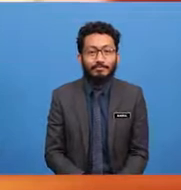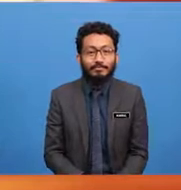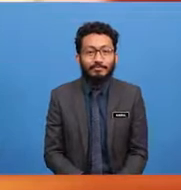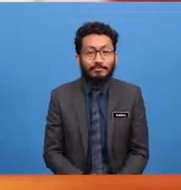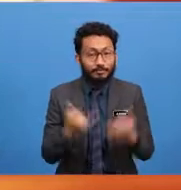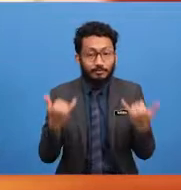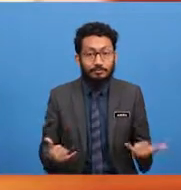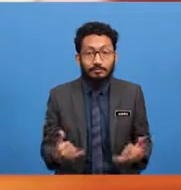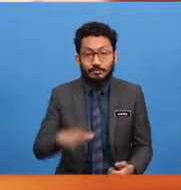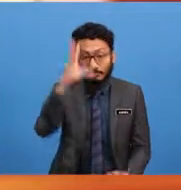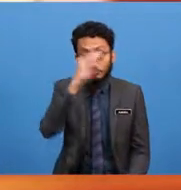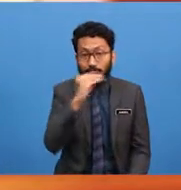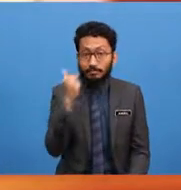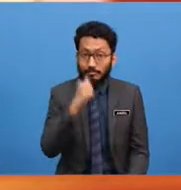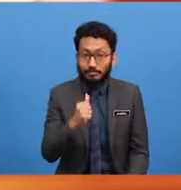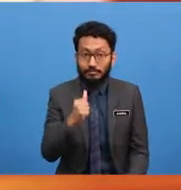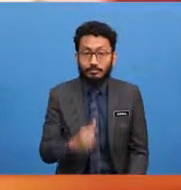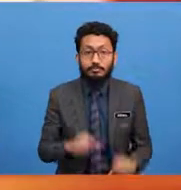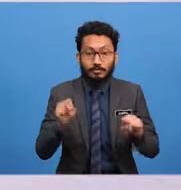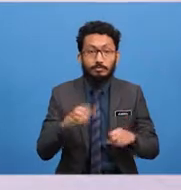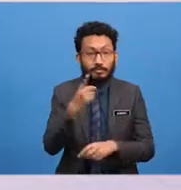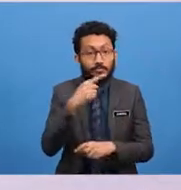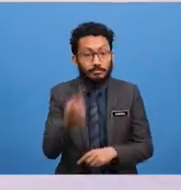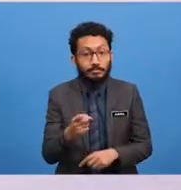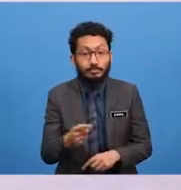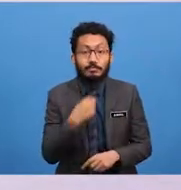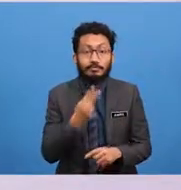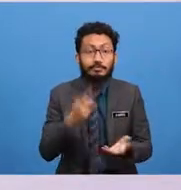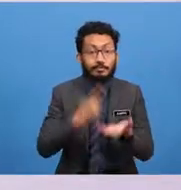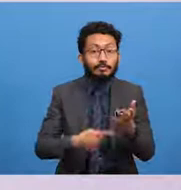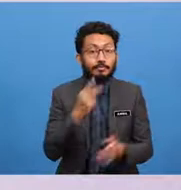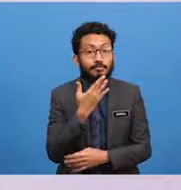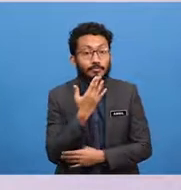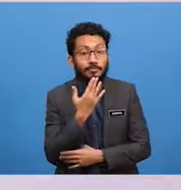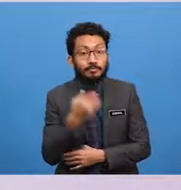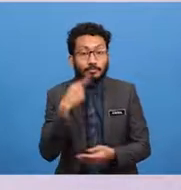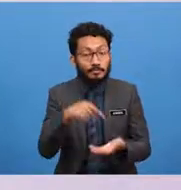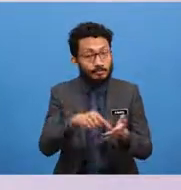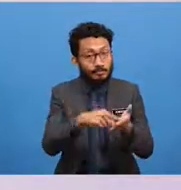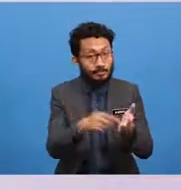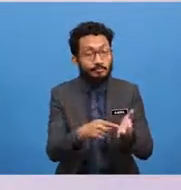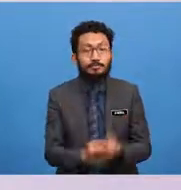Now, boys and girls, can you tell me what colors are these?